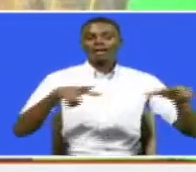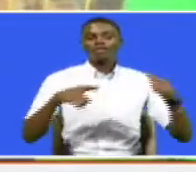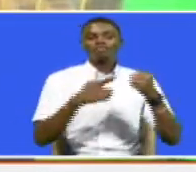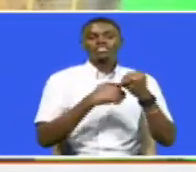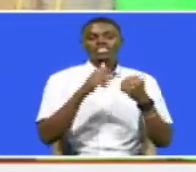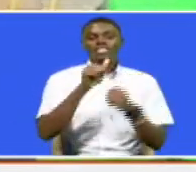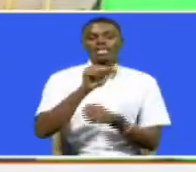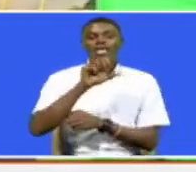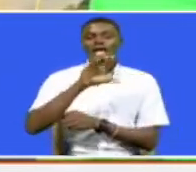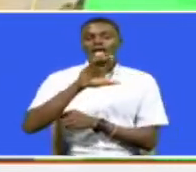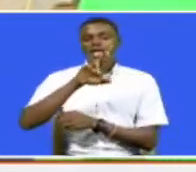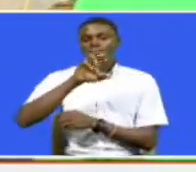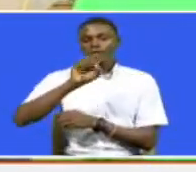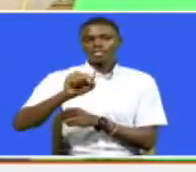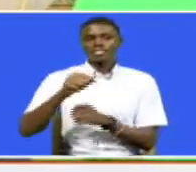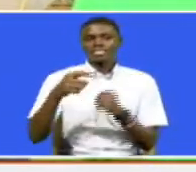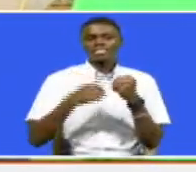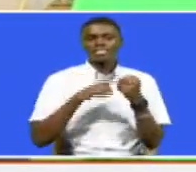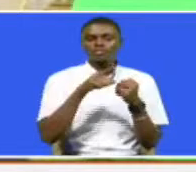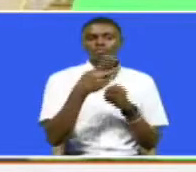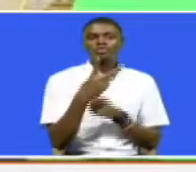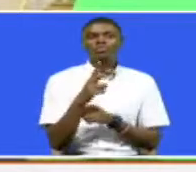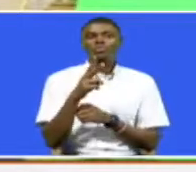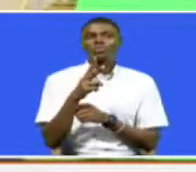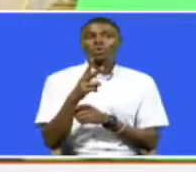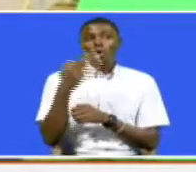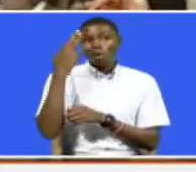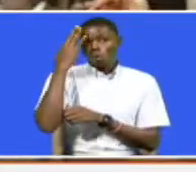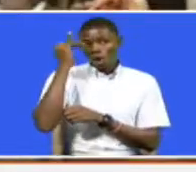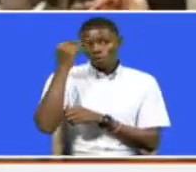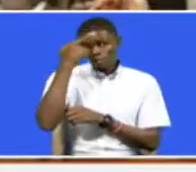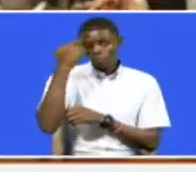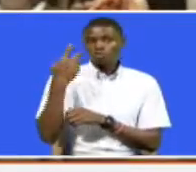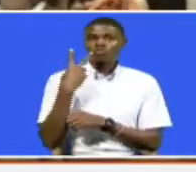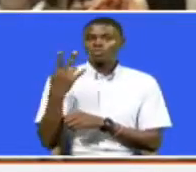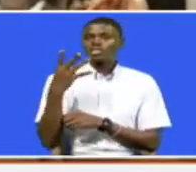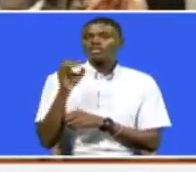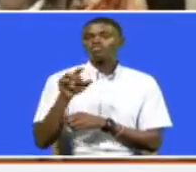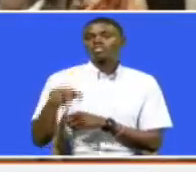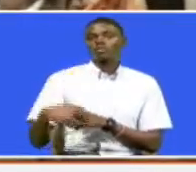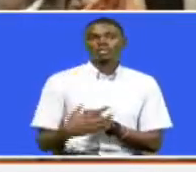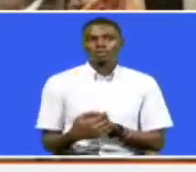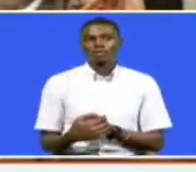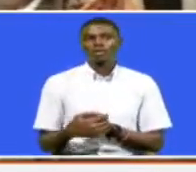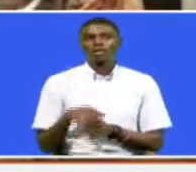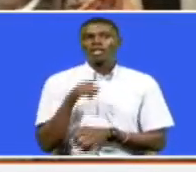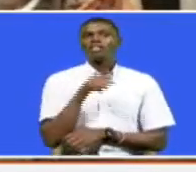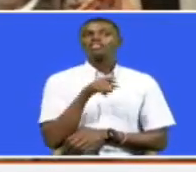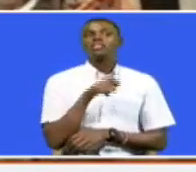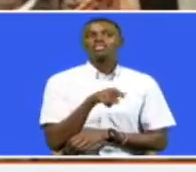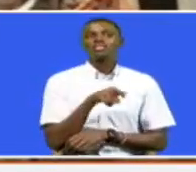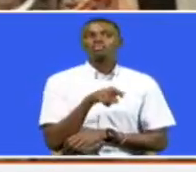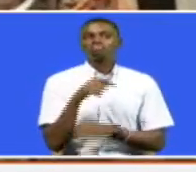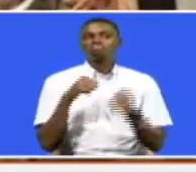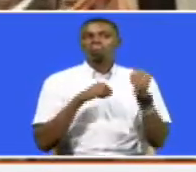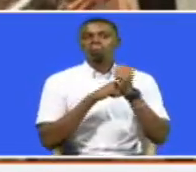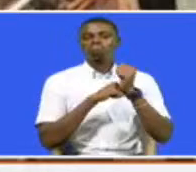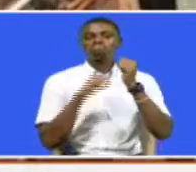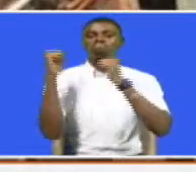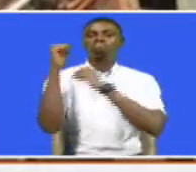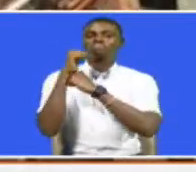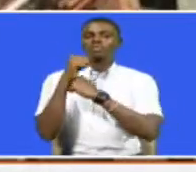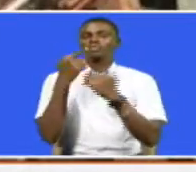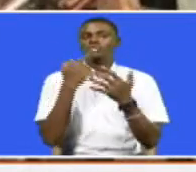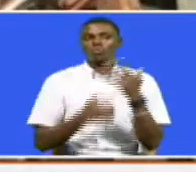6 acres, 6.2 acres, because of 240,000? So these makeshift structures is what